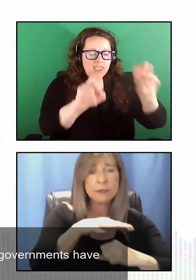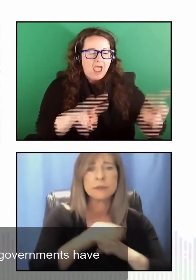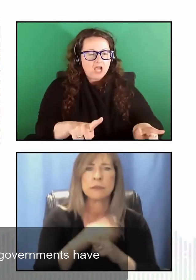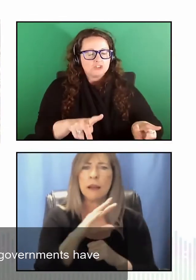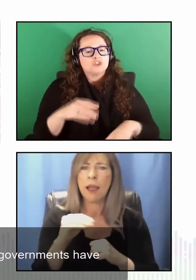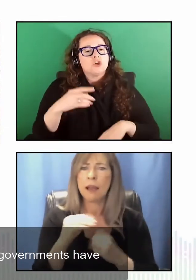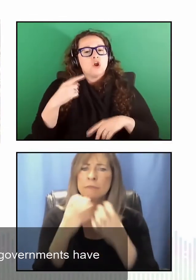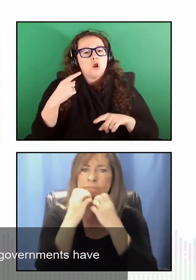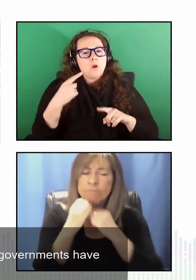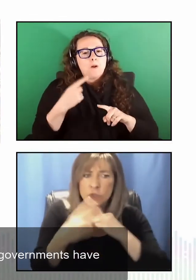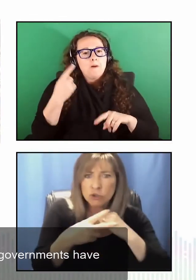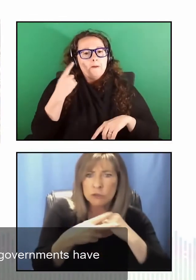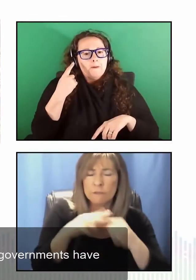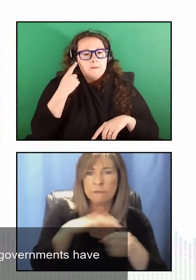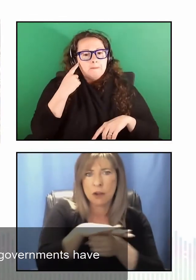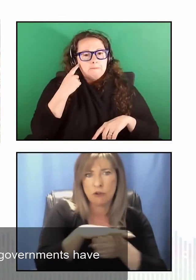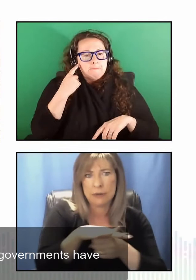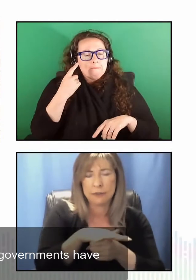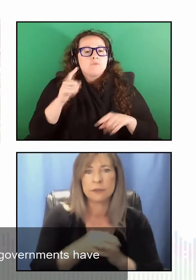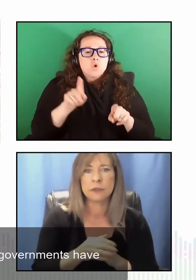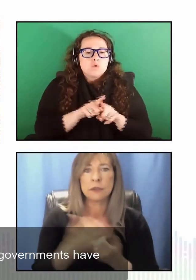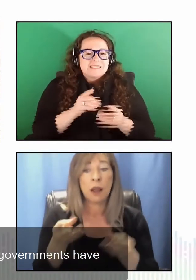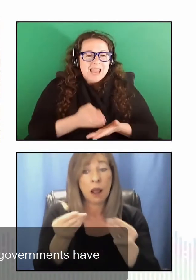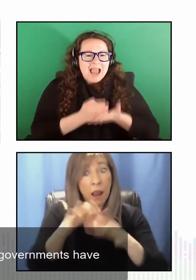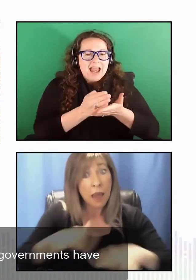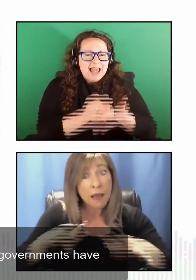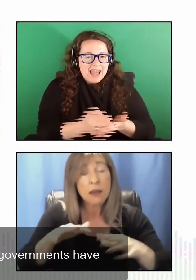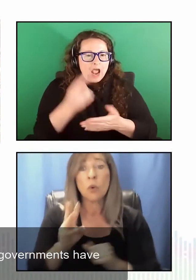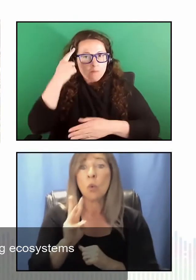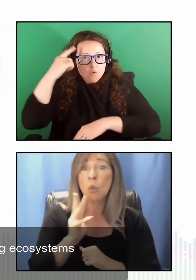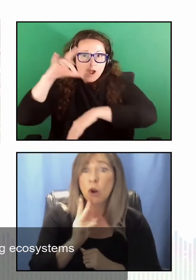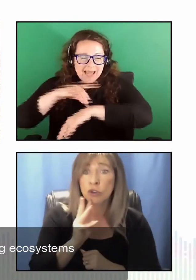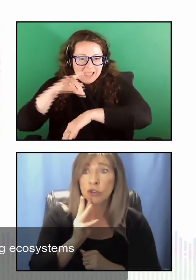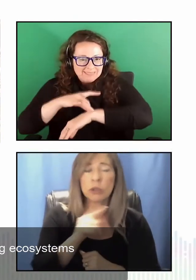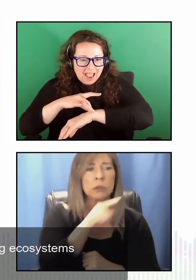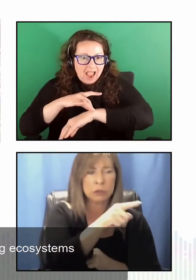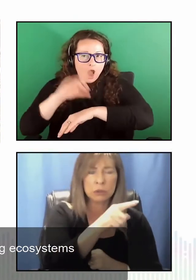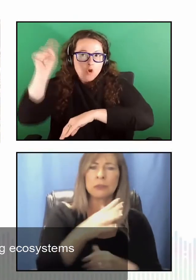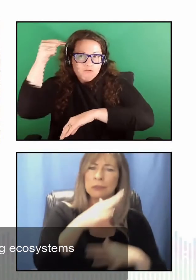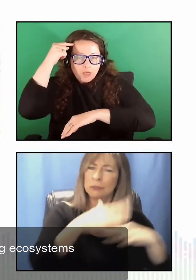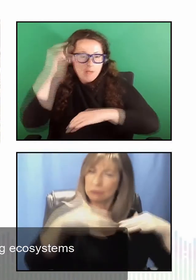IPCAs are lands and waters where Indigenous governments have the primary role